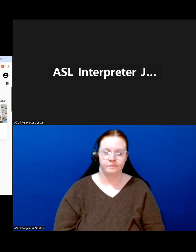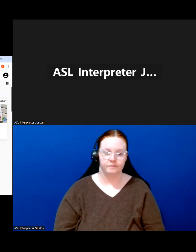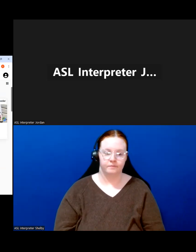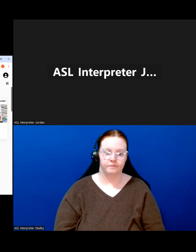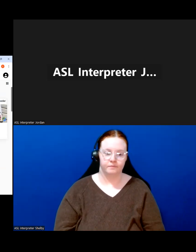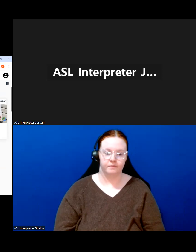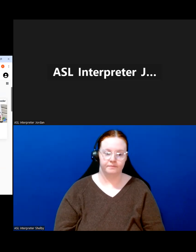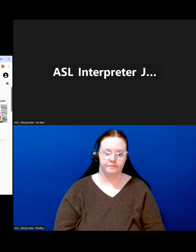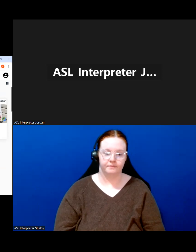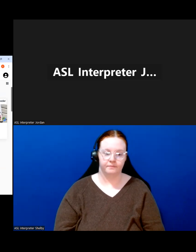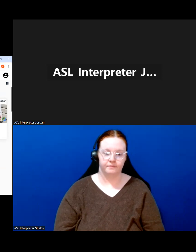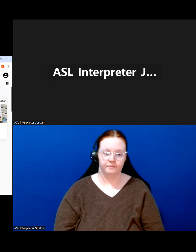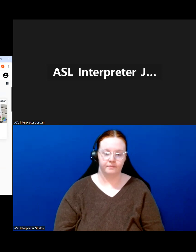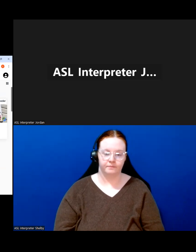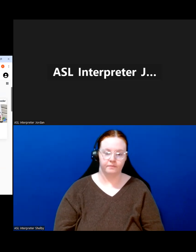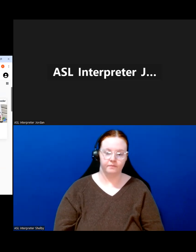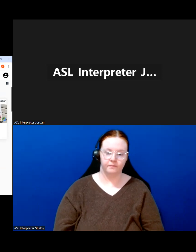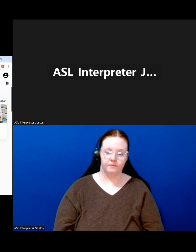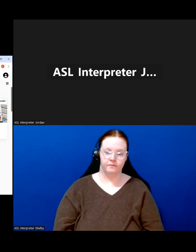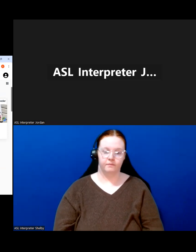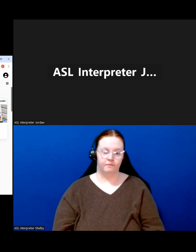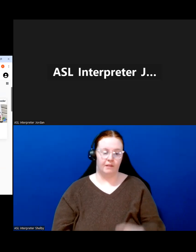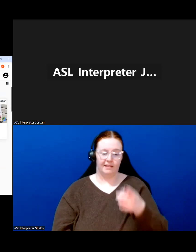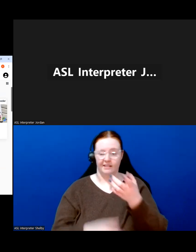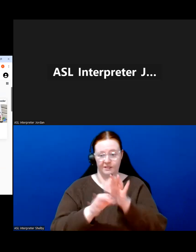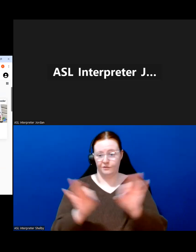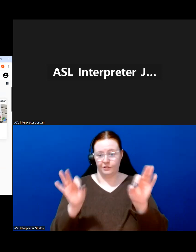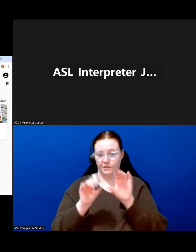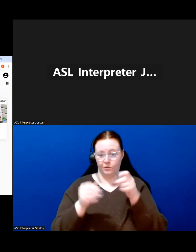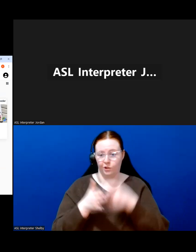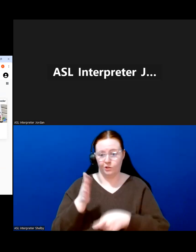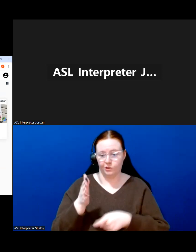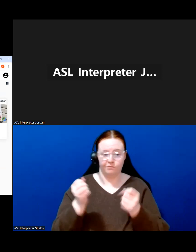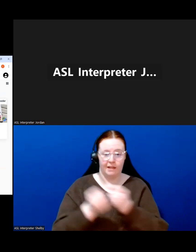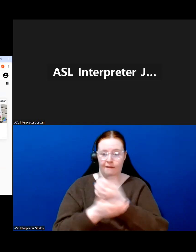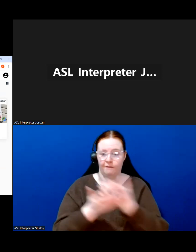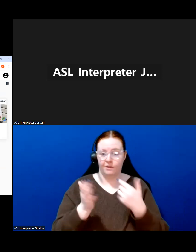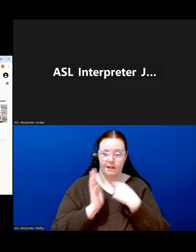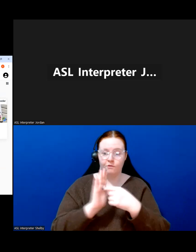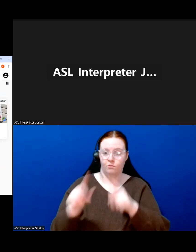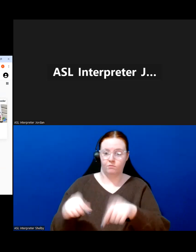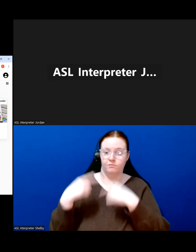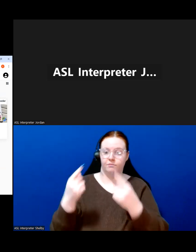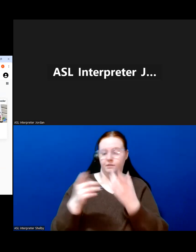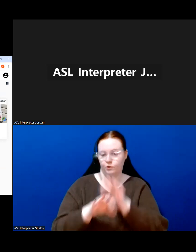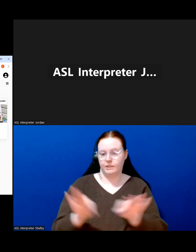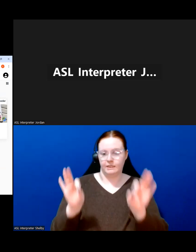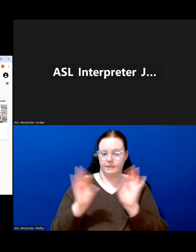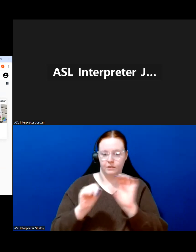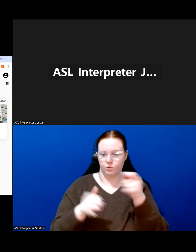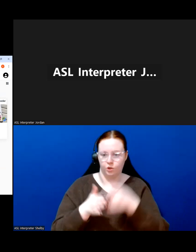And this is all for free. Like everything I've shown you is for free too. So you don't have to worry about being charged with anything.